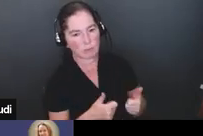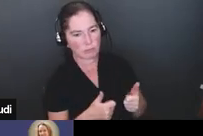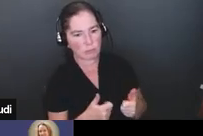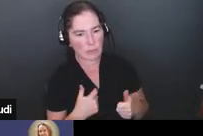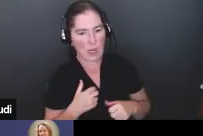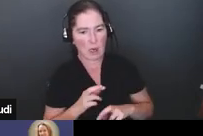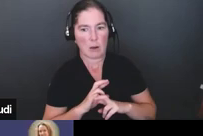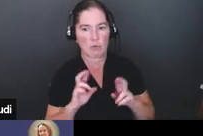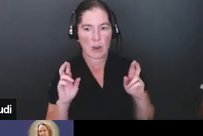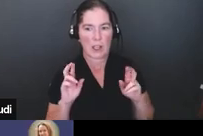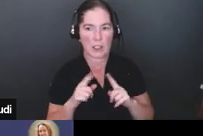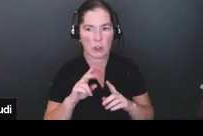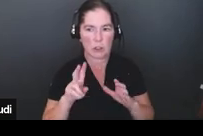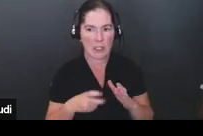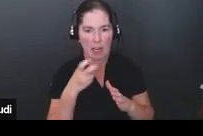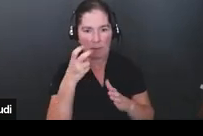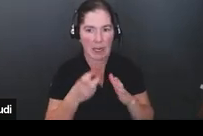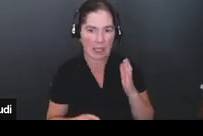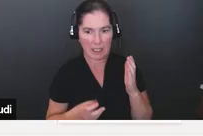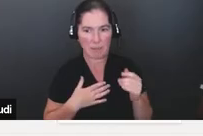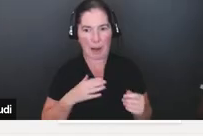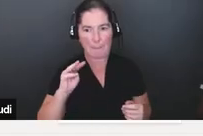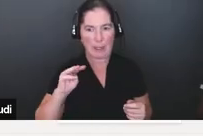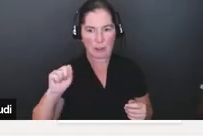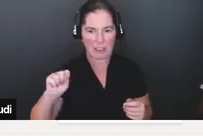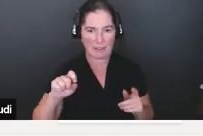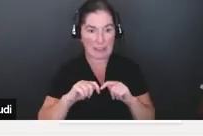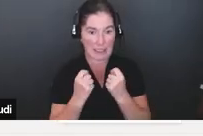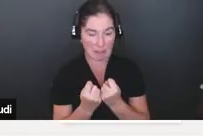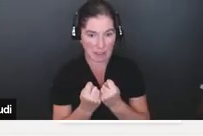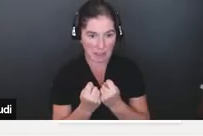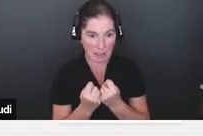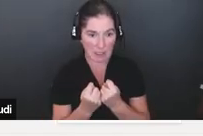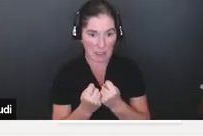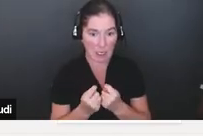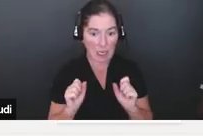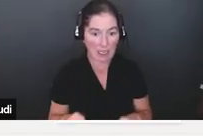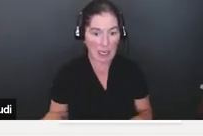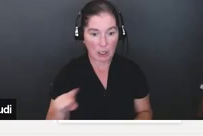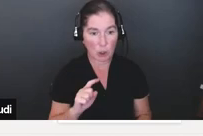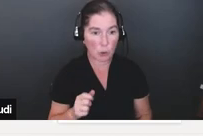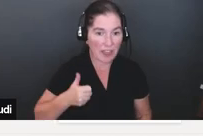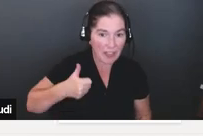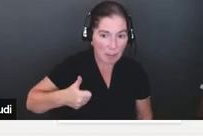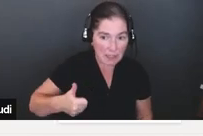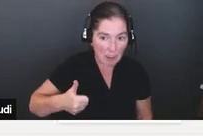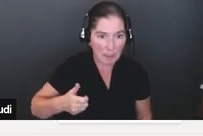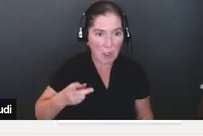ready to dive back into my Microsoft Teams. Could I get a thumbs up that you see on my home team page